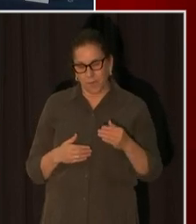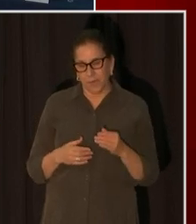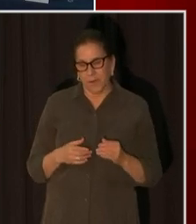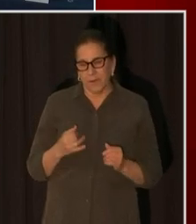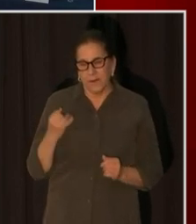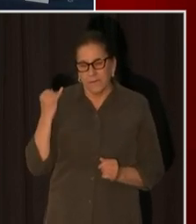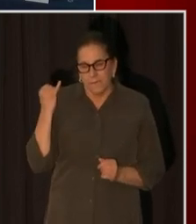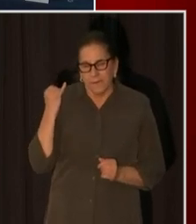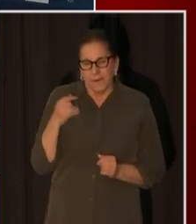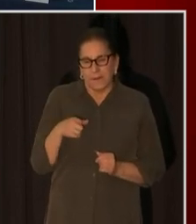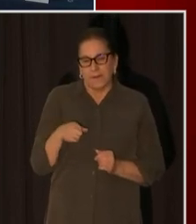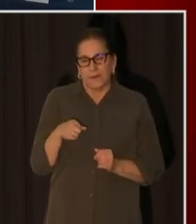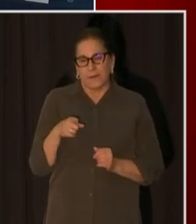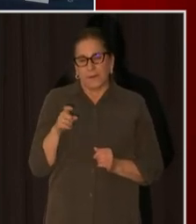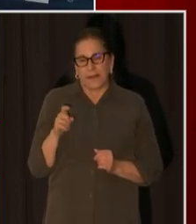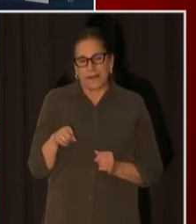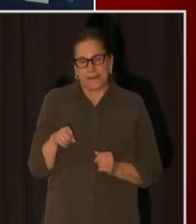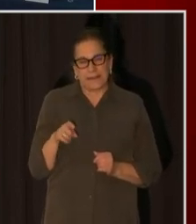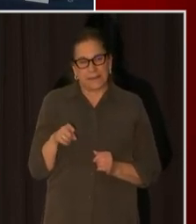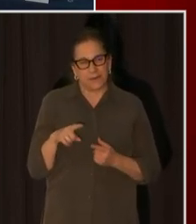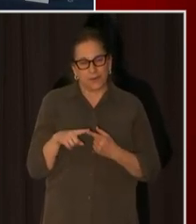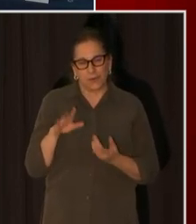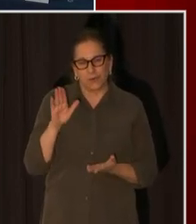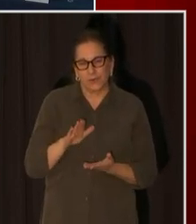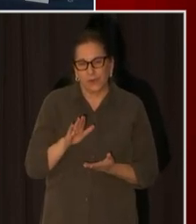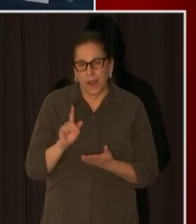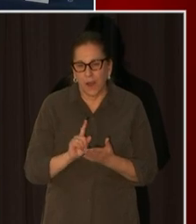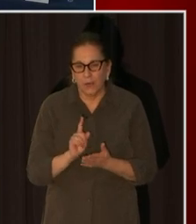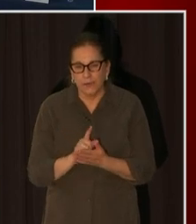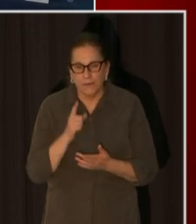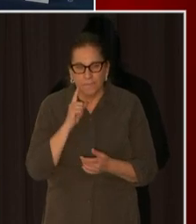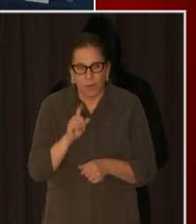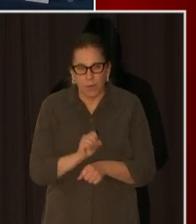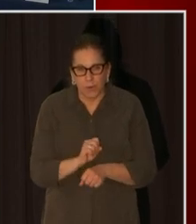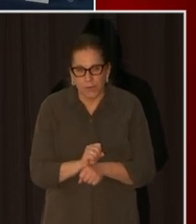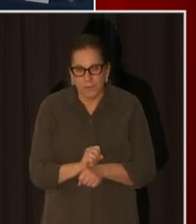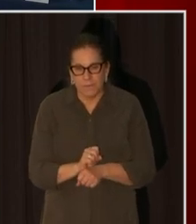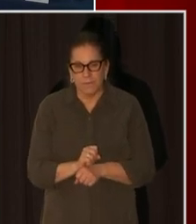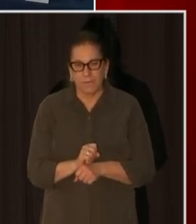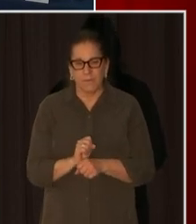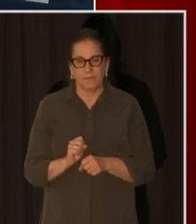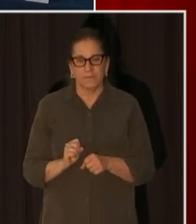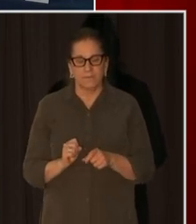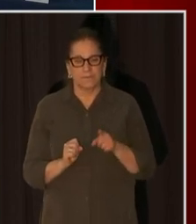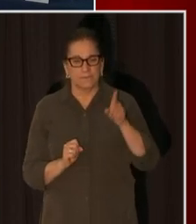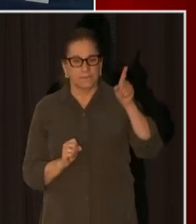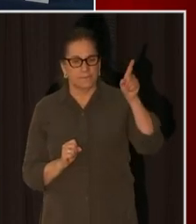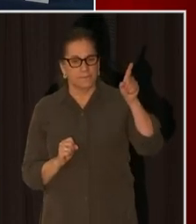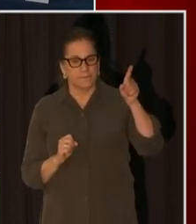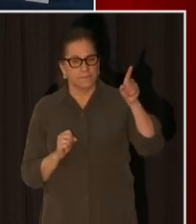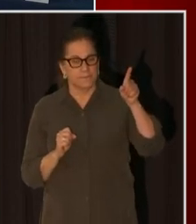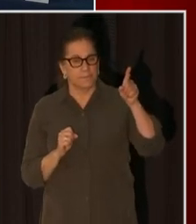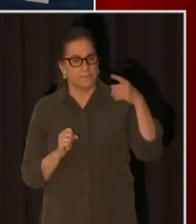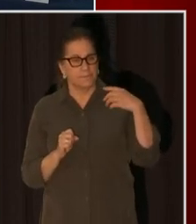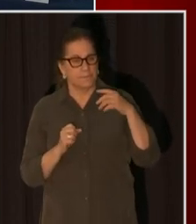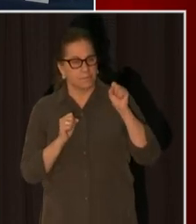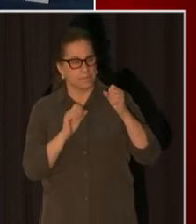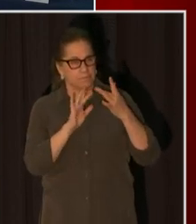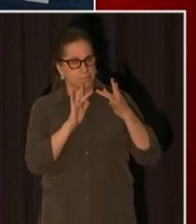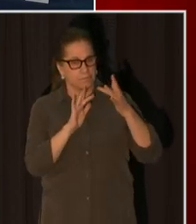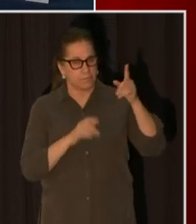which adds on or enhances the unemployment insurance benefit. So our maximum weekly